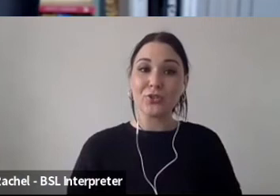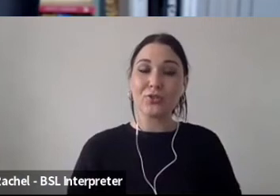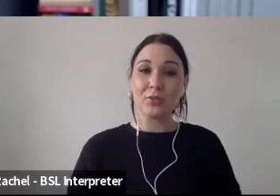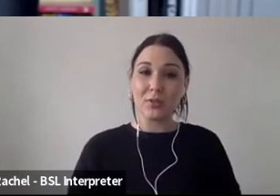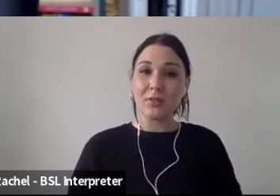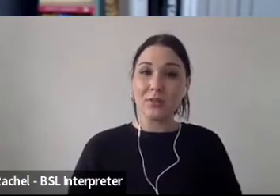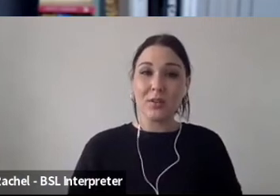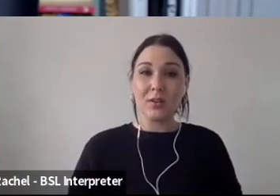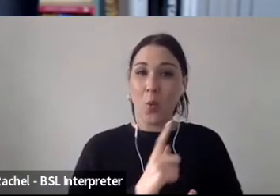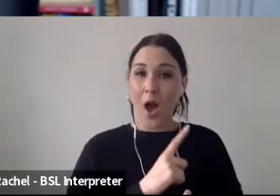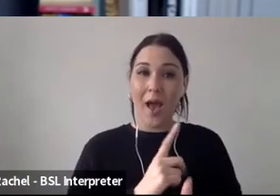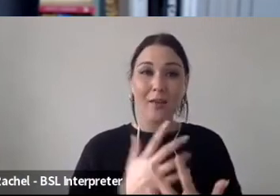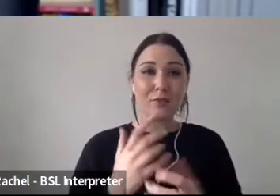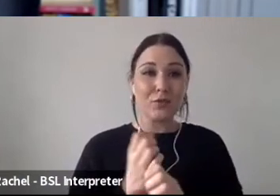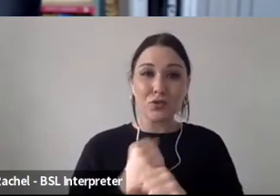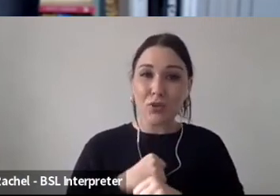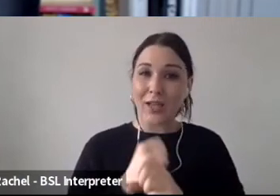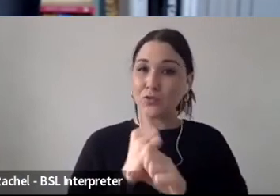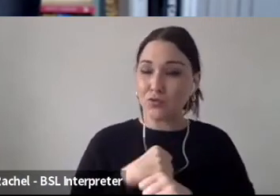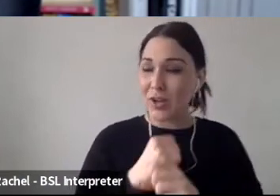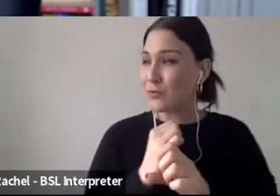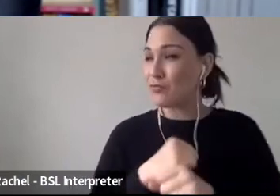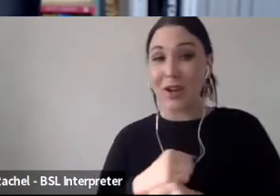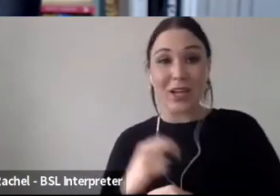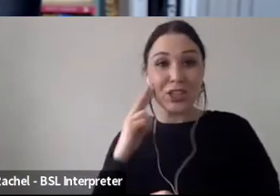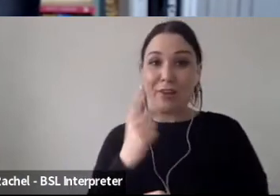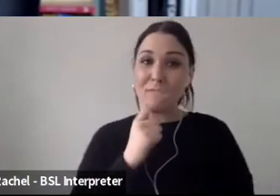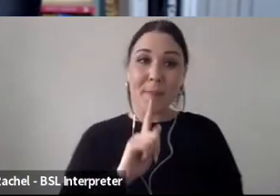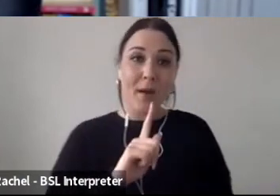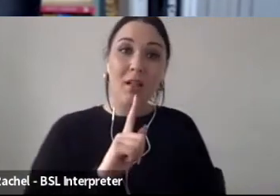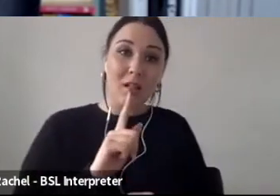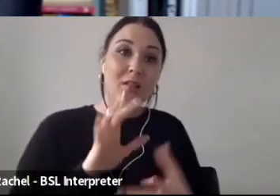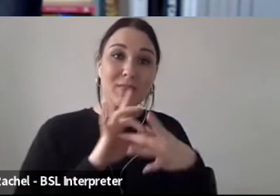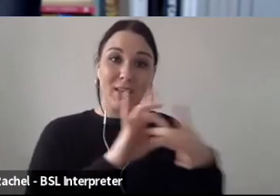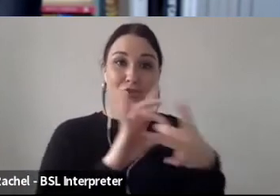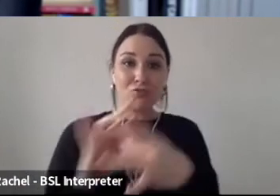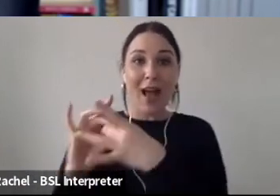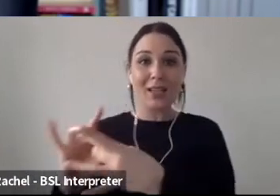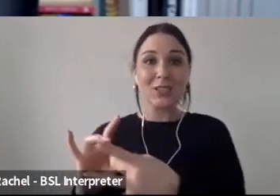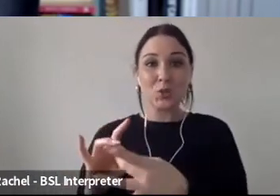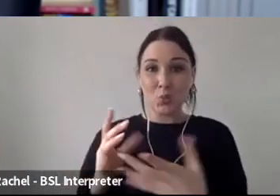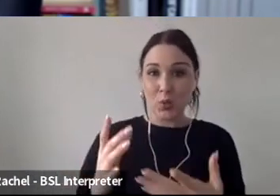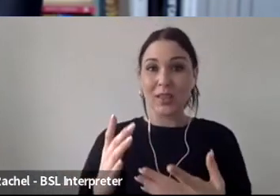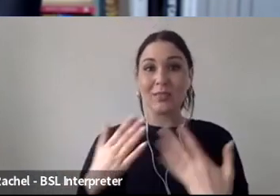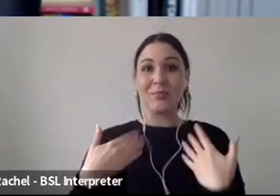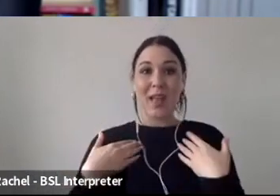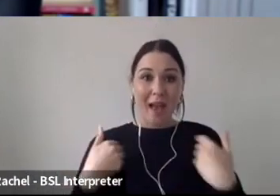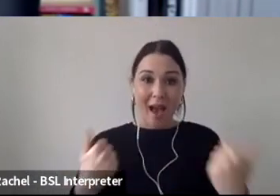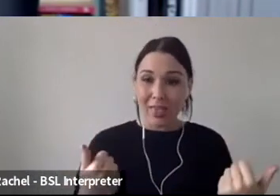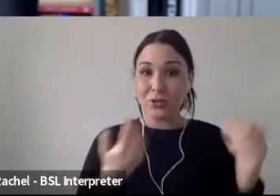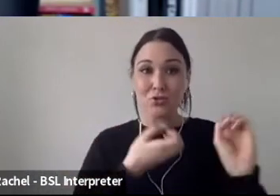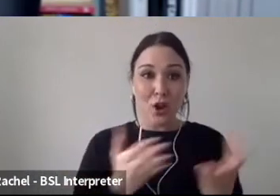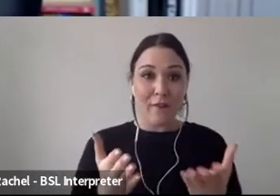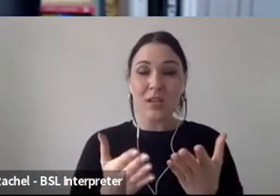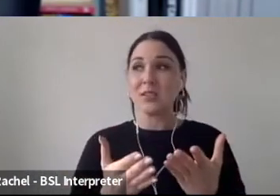of frustration for many of us as deaf people, our interaction with health services, whether that's a GP or a pharmacist or an optician or a